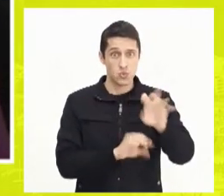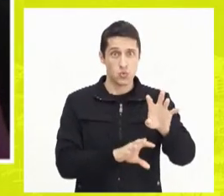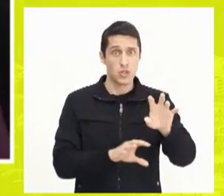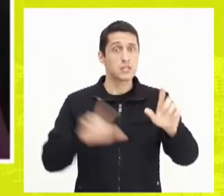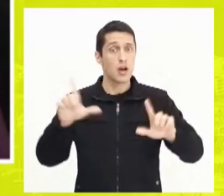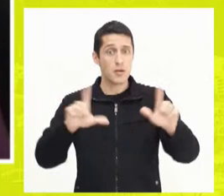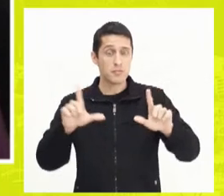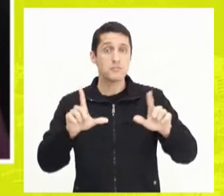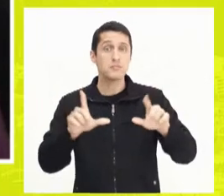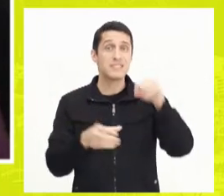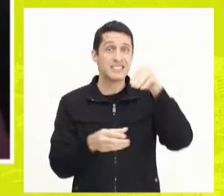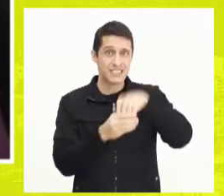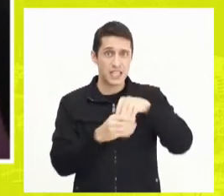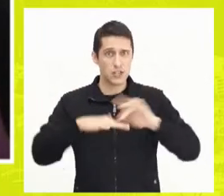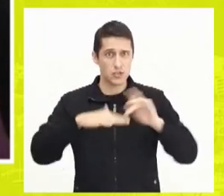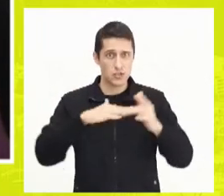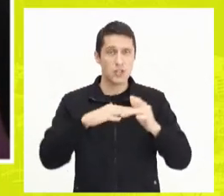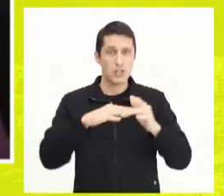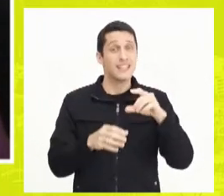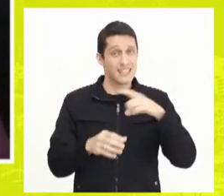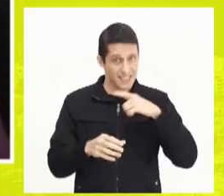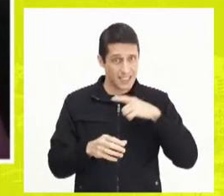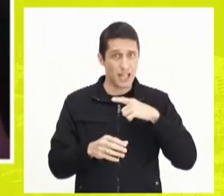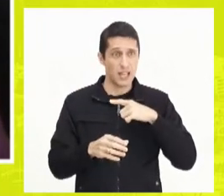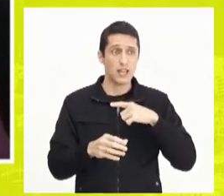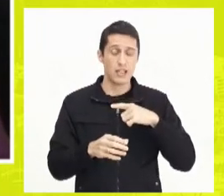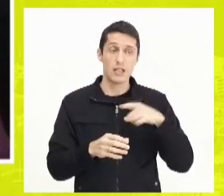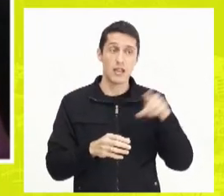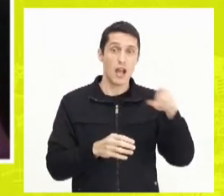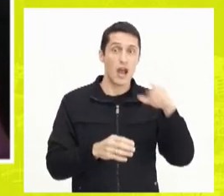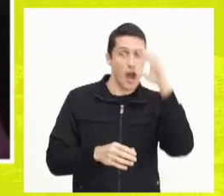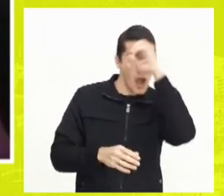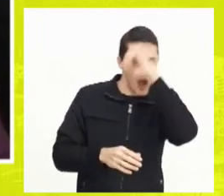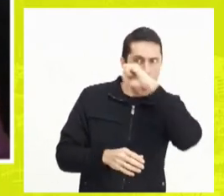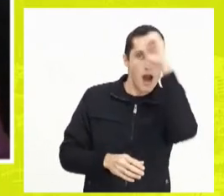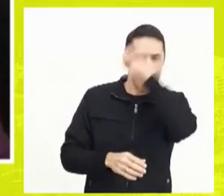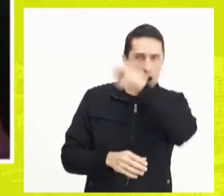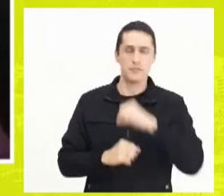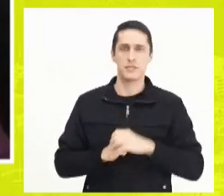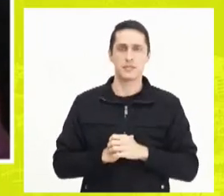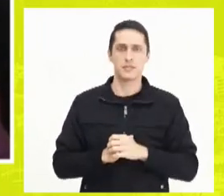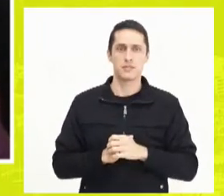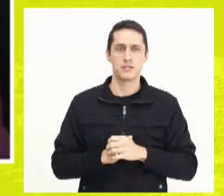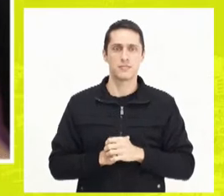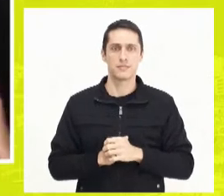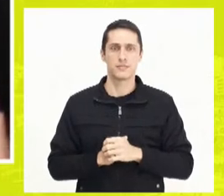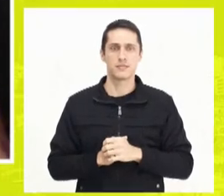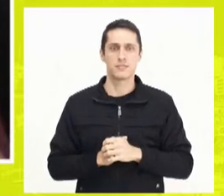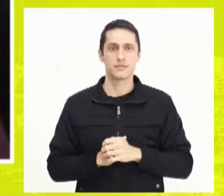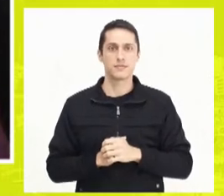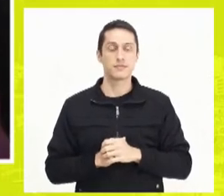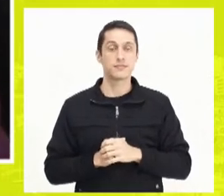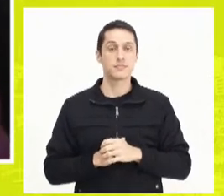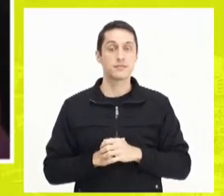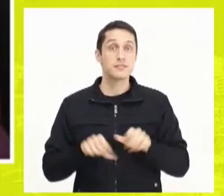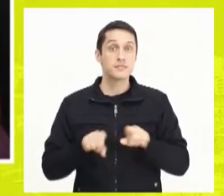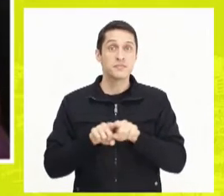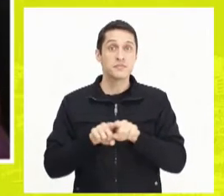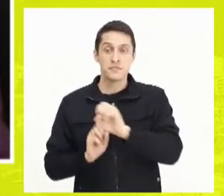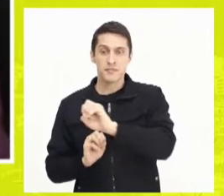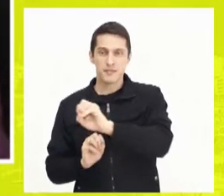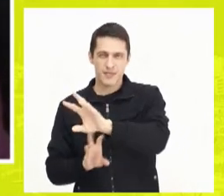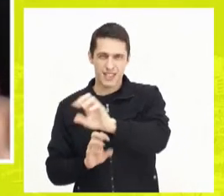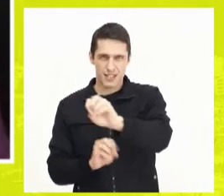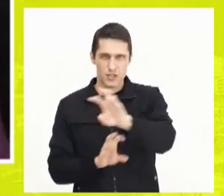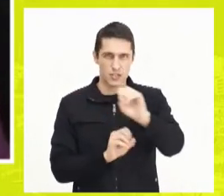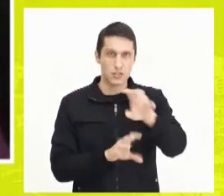information towards media literacy of course not because in education